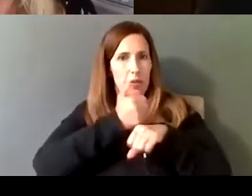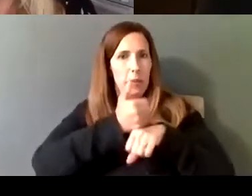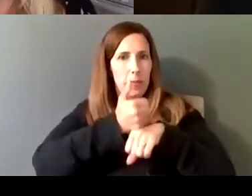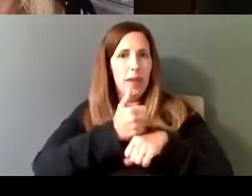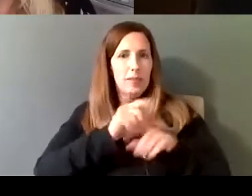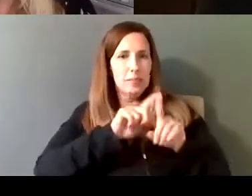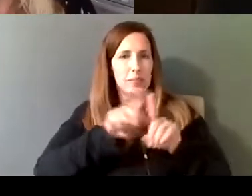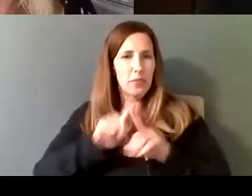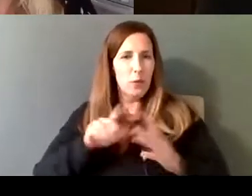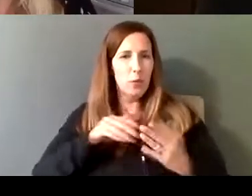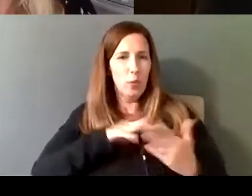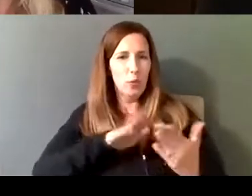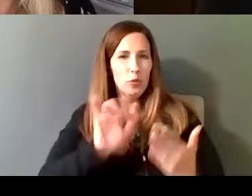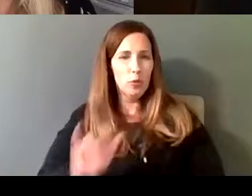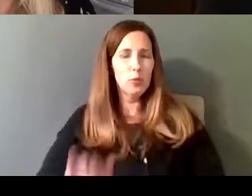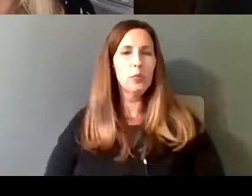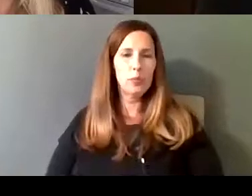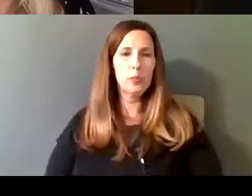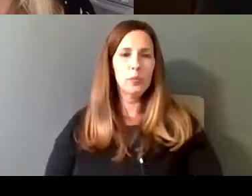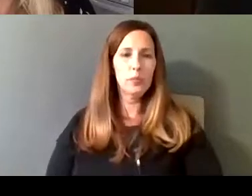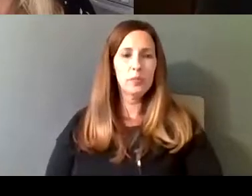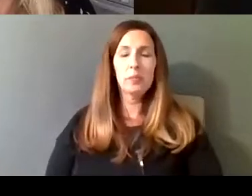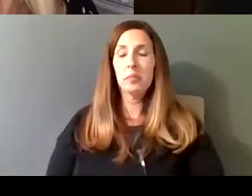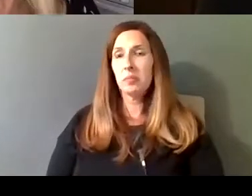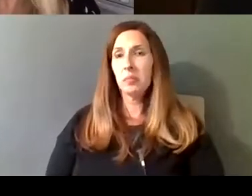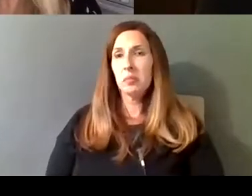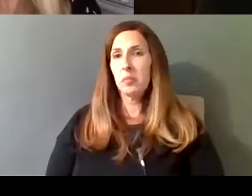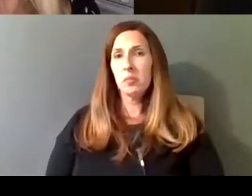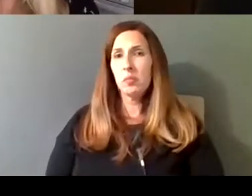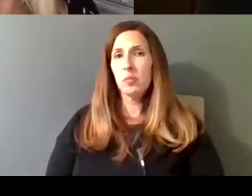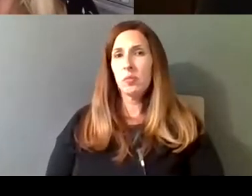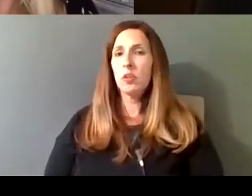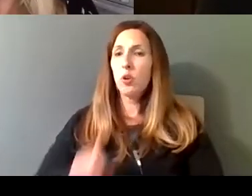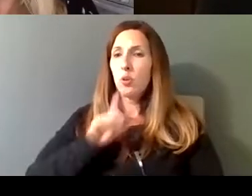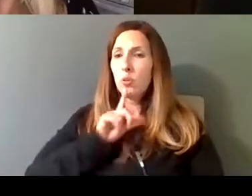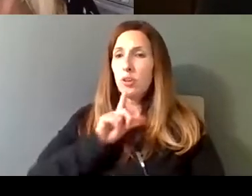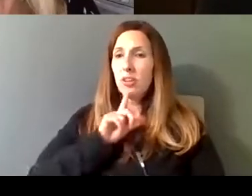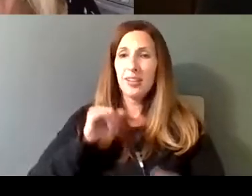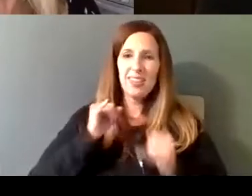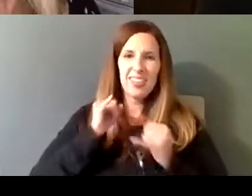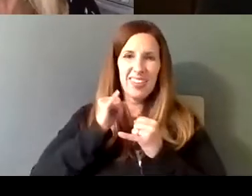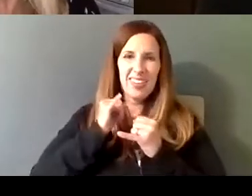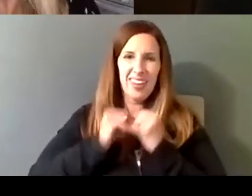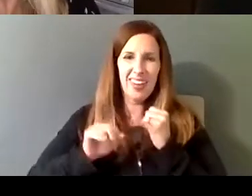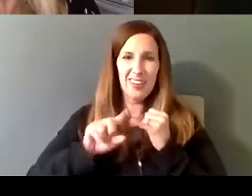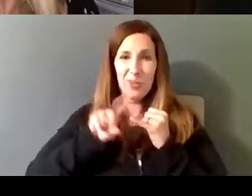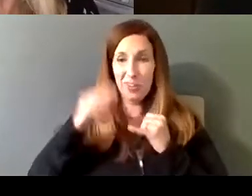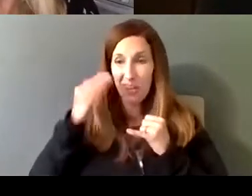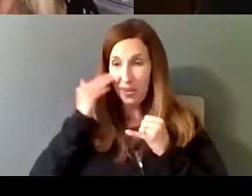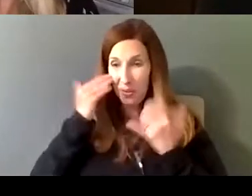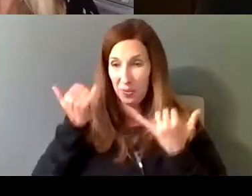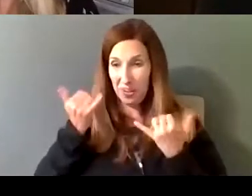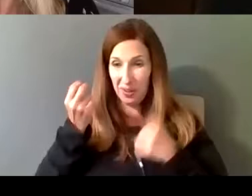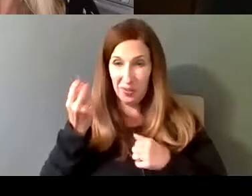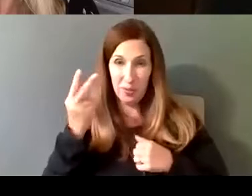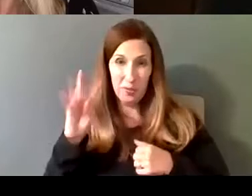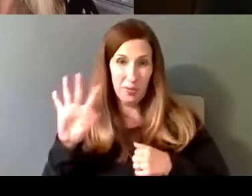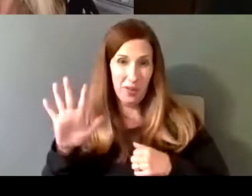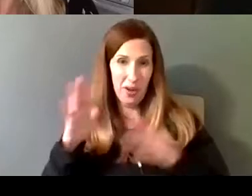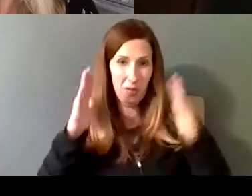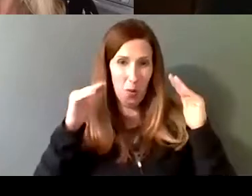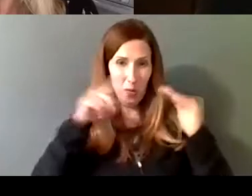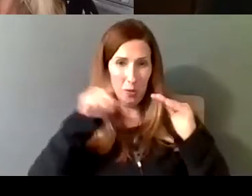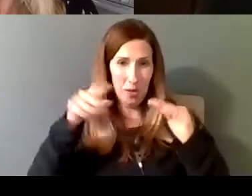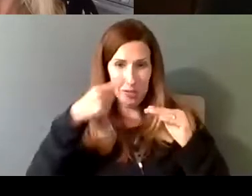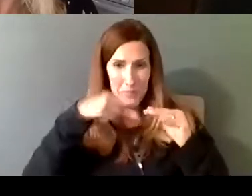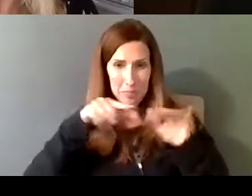tactics as well. So really then the last question that I have, and I know we're right at 12:45, so hopefully you guys can hang on